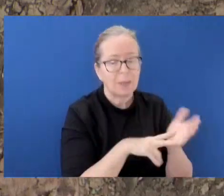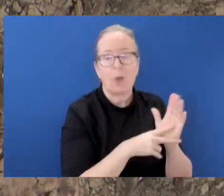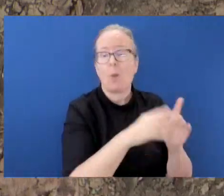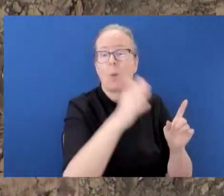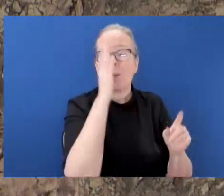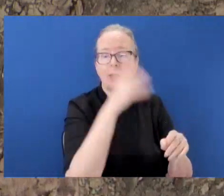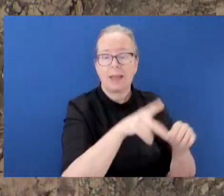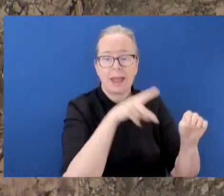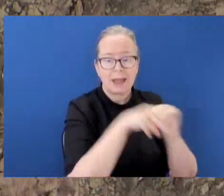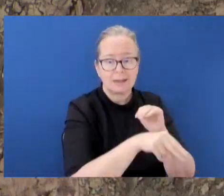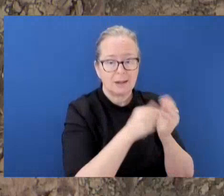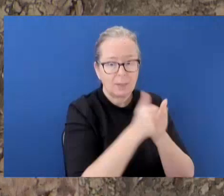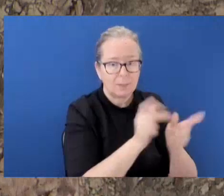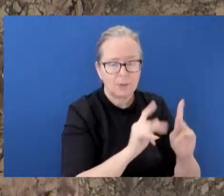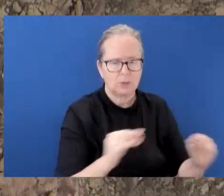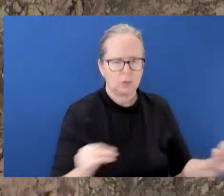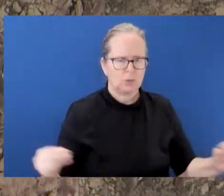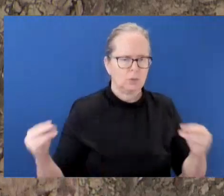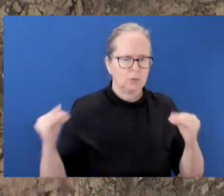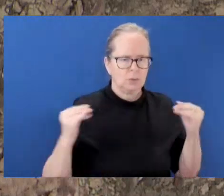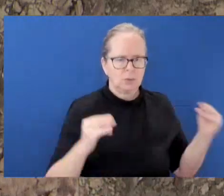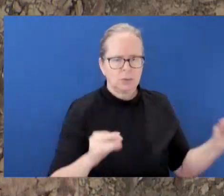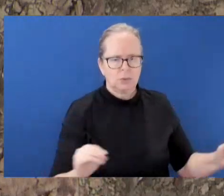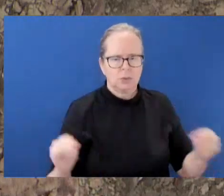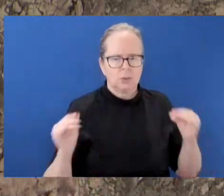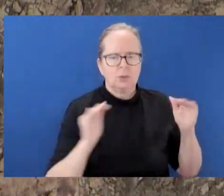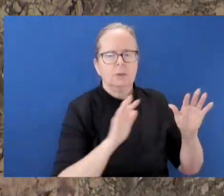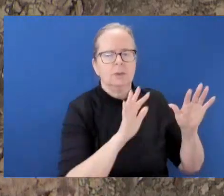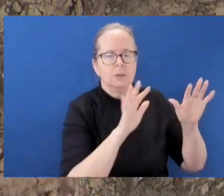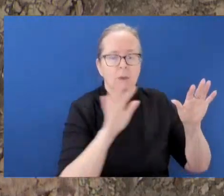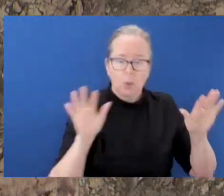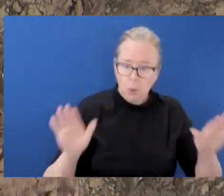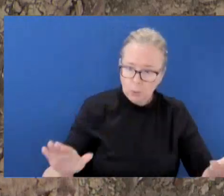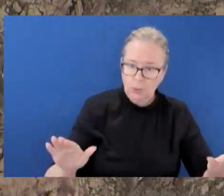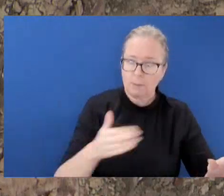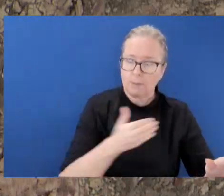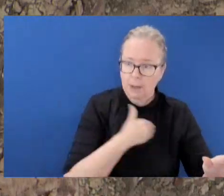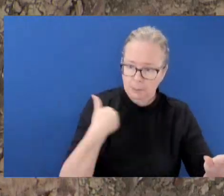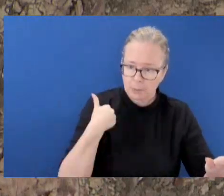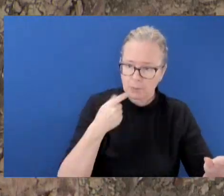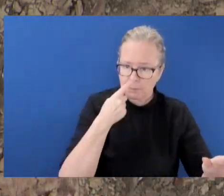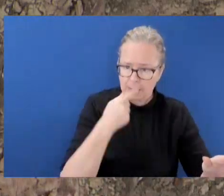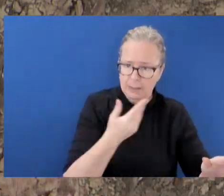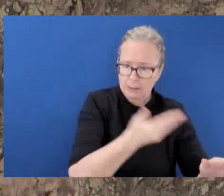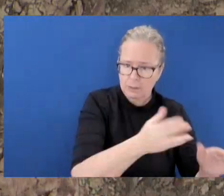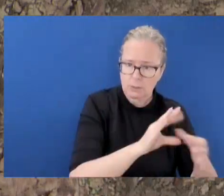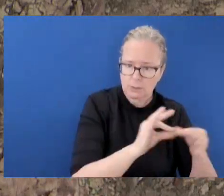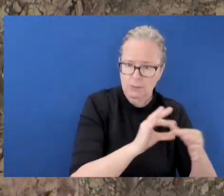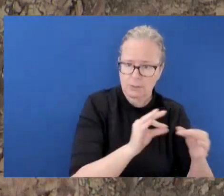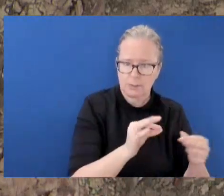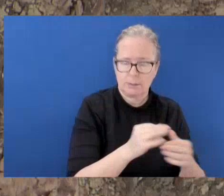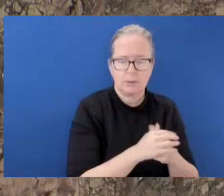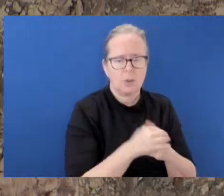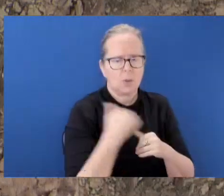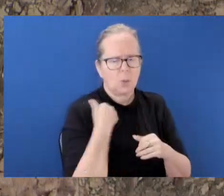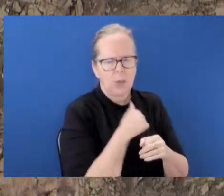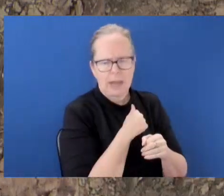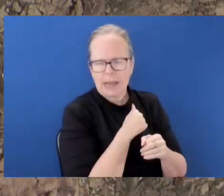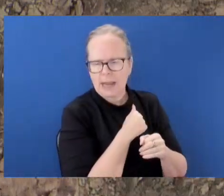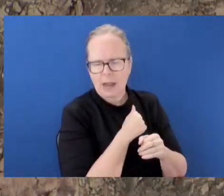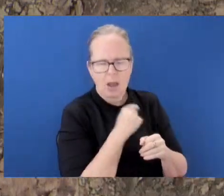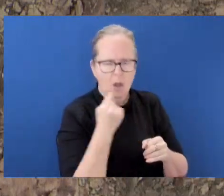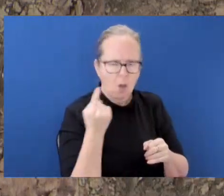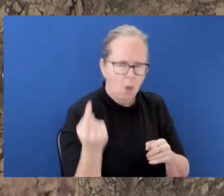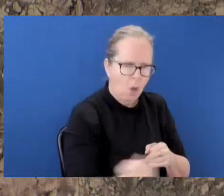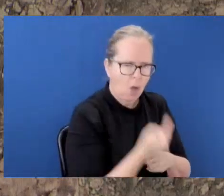Members. Mr. Speaker, we will always stand with people. We are not here just for those at the top. We are going to work every single day for all British